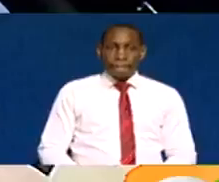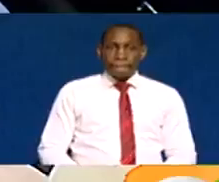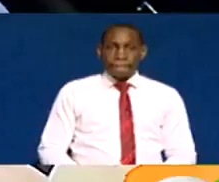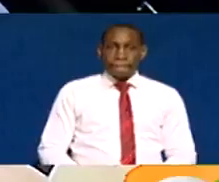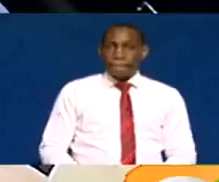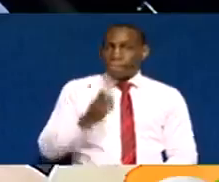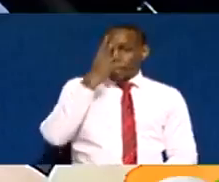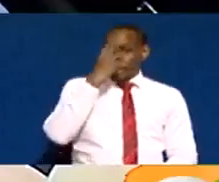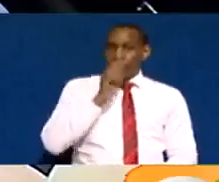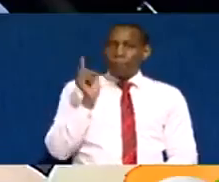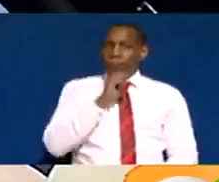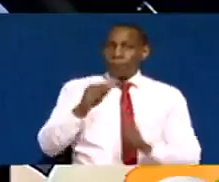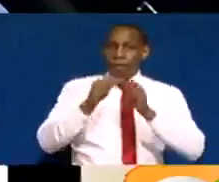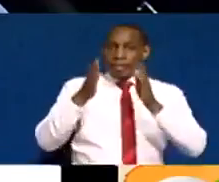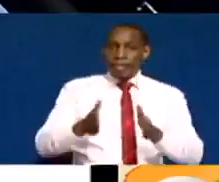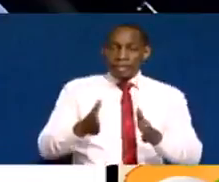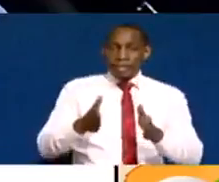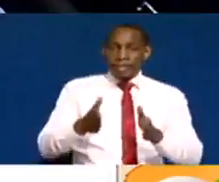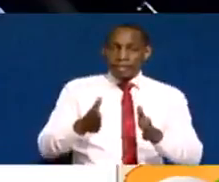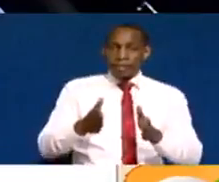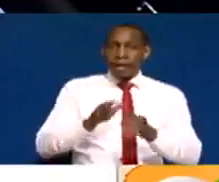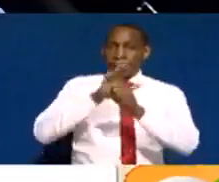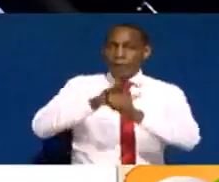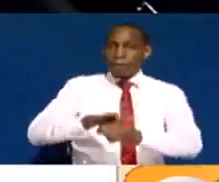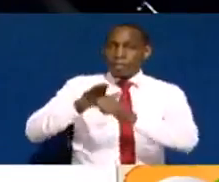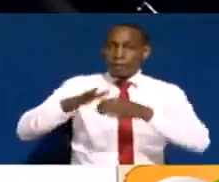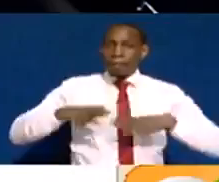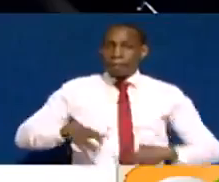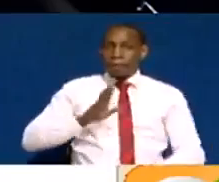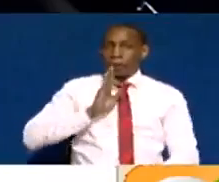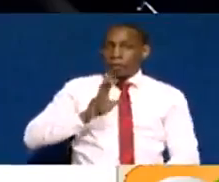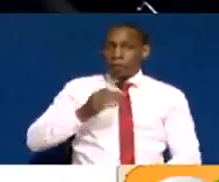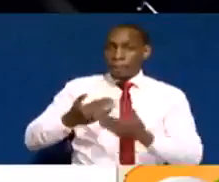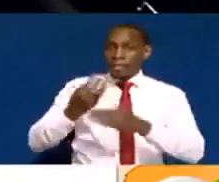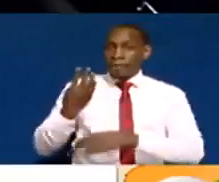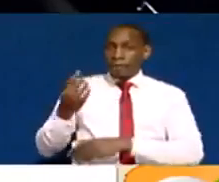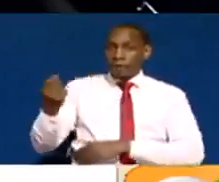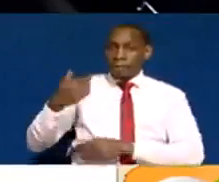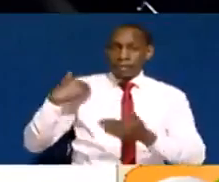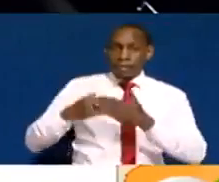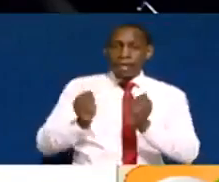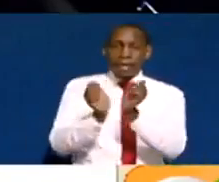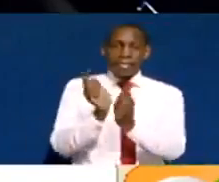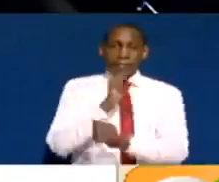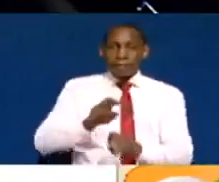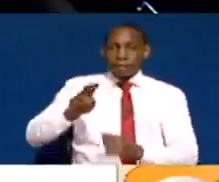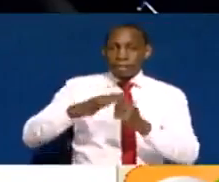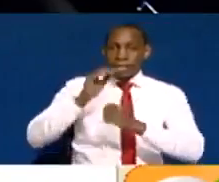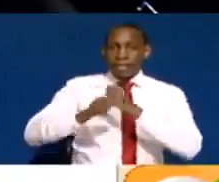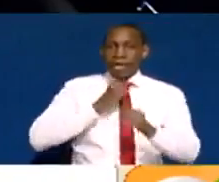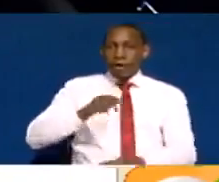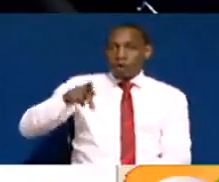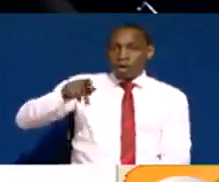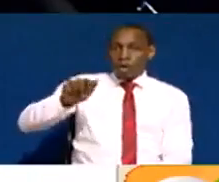Meanwhile, a suspected serial killer and rapist who has terrorized residents of Ruiru for the last 4 months has been arrested. 29-year-old